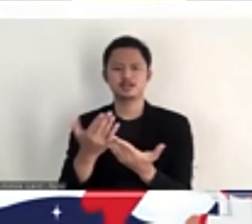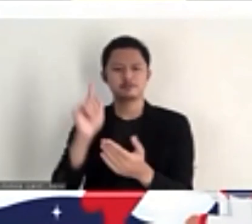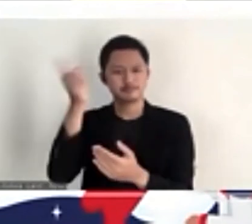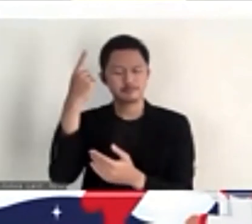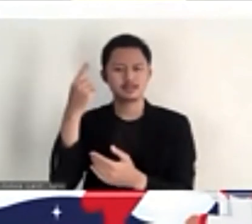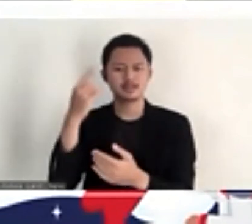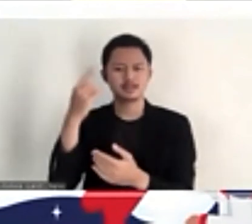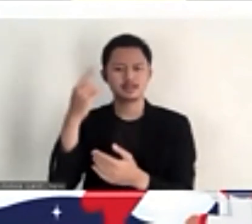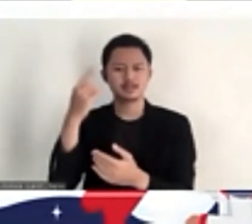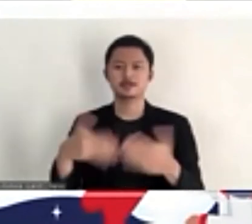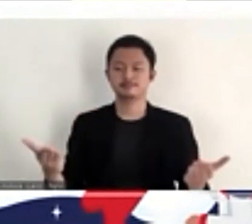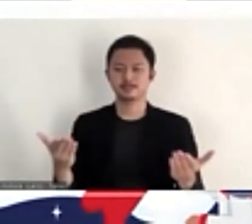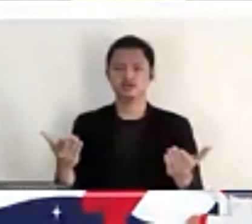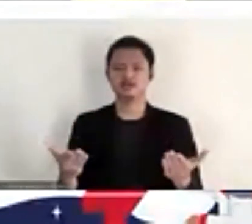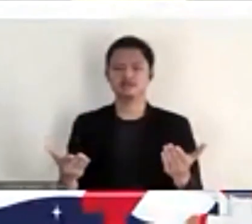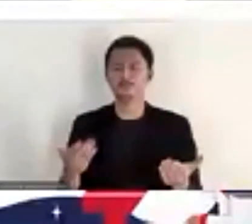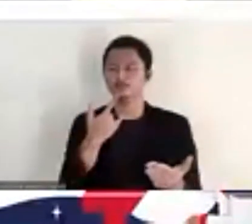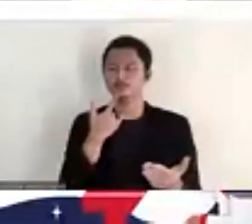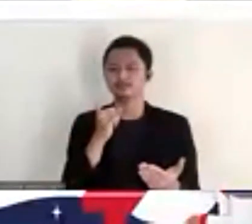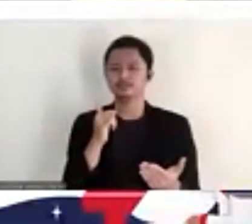andrey am